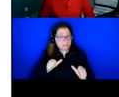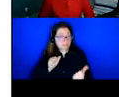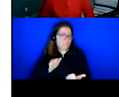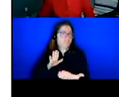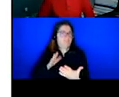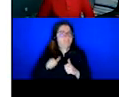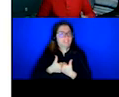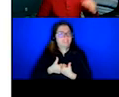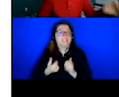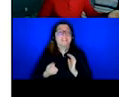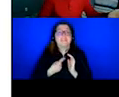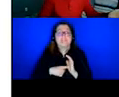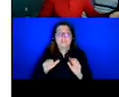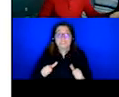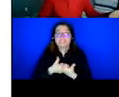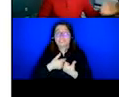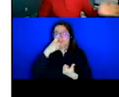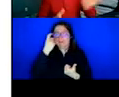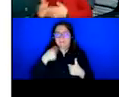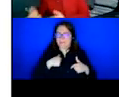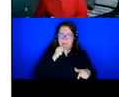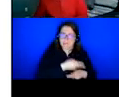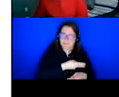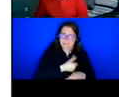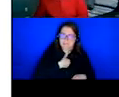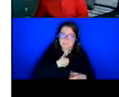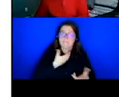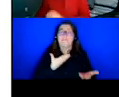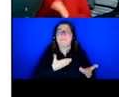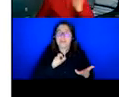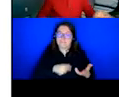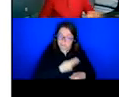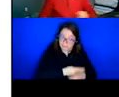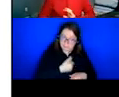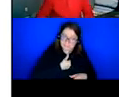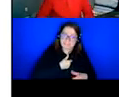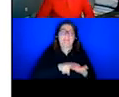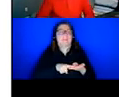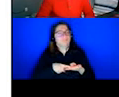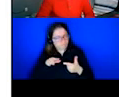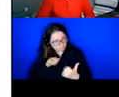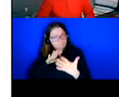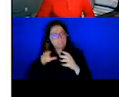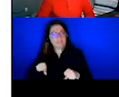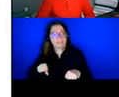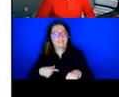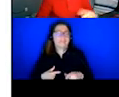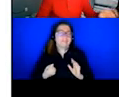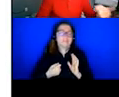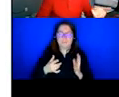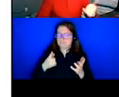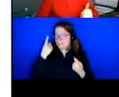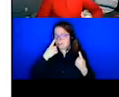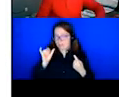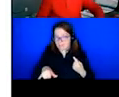taking care of ourselves. So is it a self-care issue more than it is a skills issue? So always good to kind of consider with that as well. And then